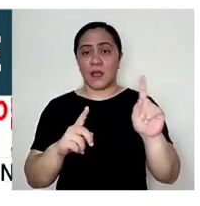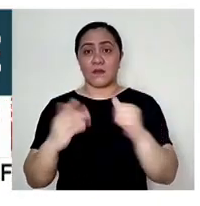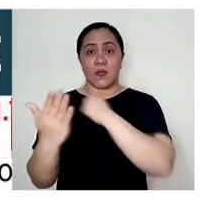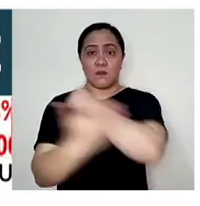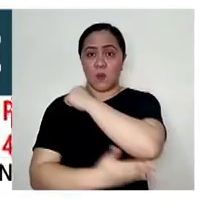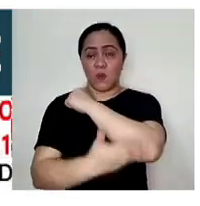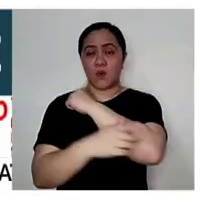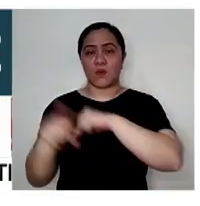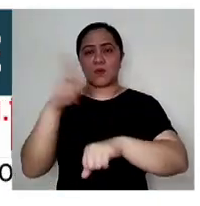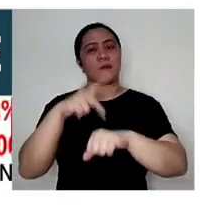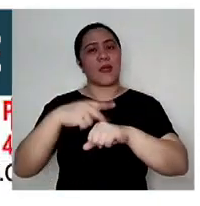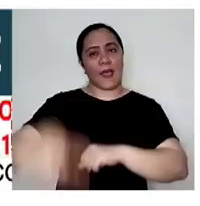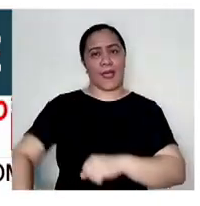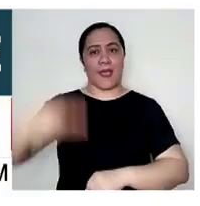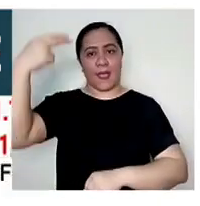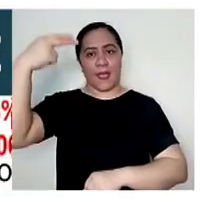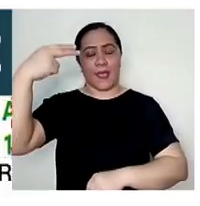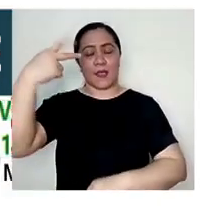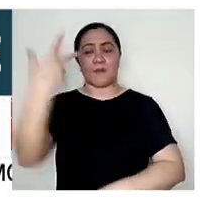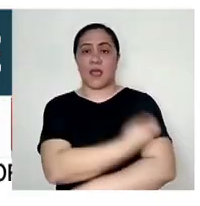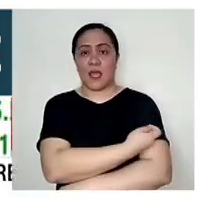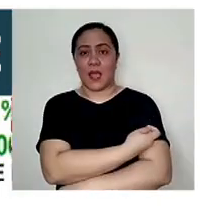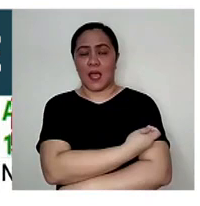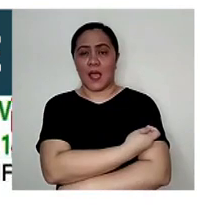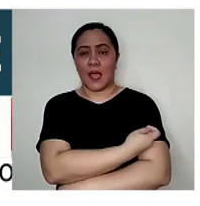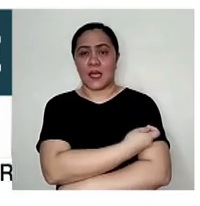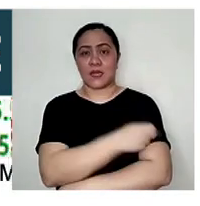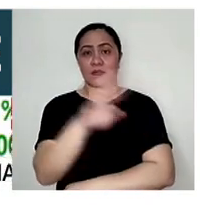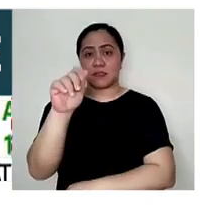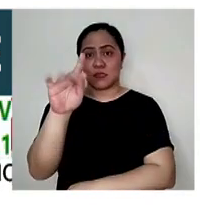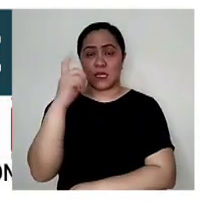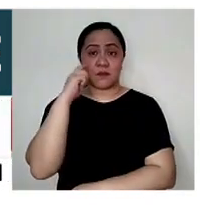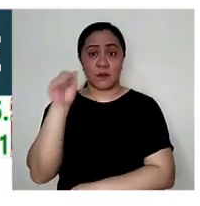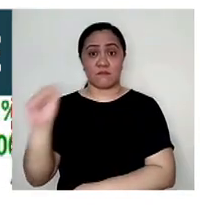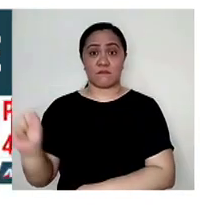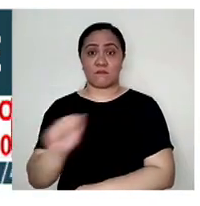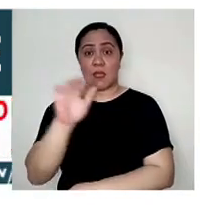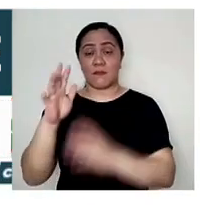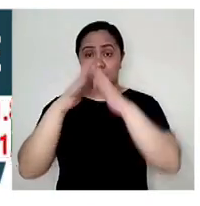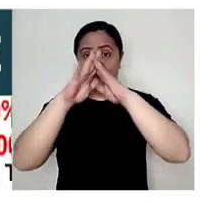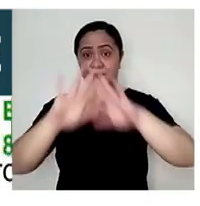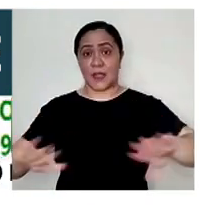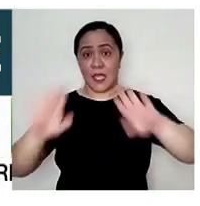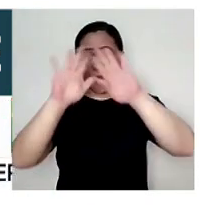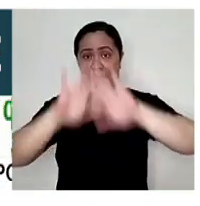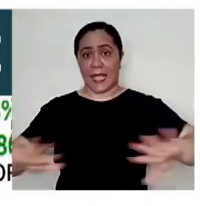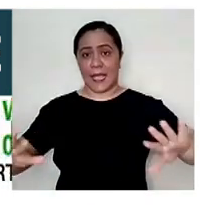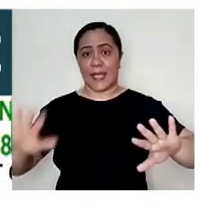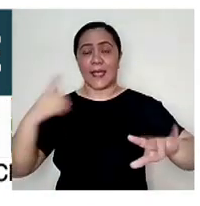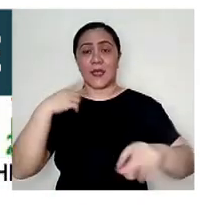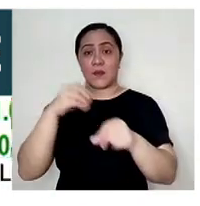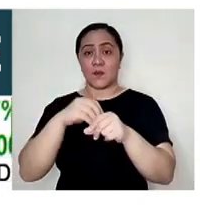vaccine hesitancy rate. In the Asian region, we have the highest vaccine hesitancy. And if